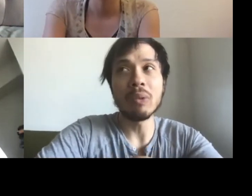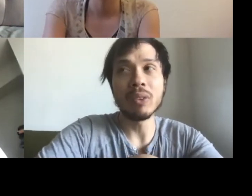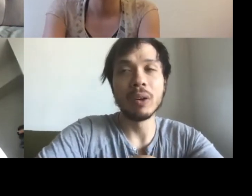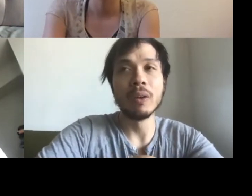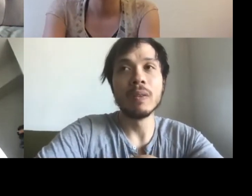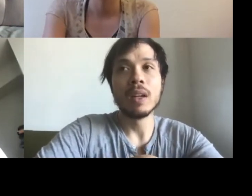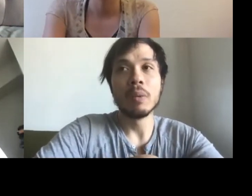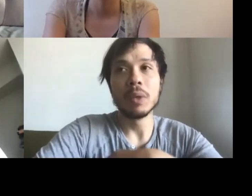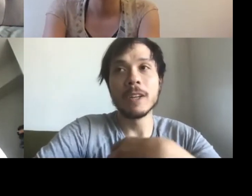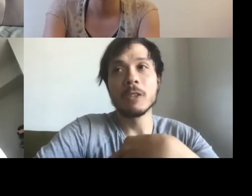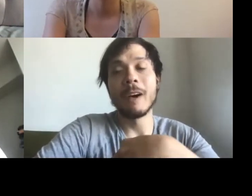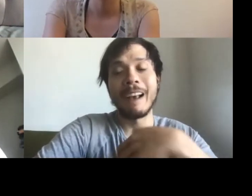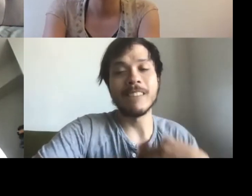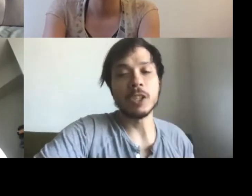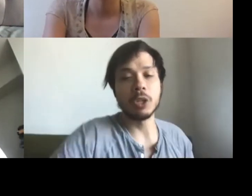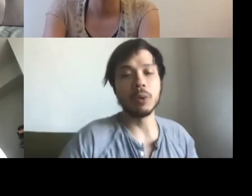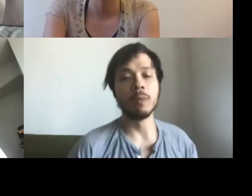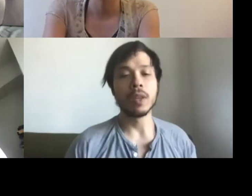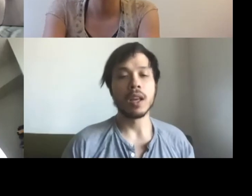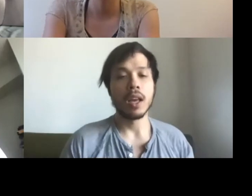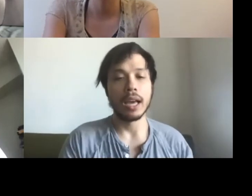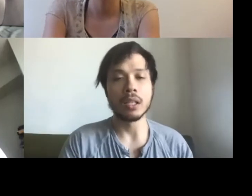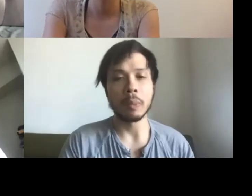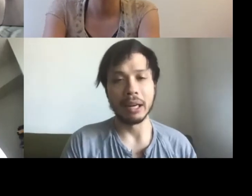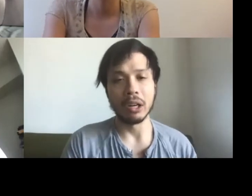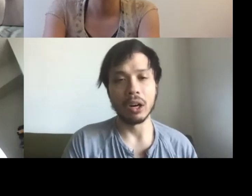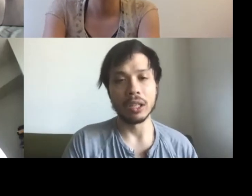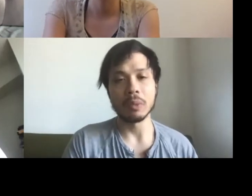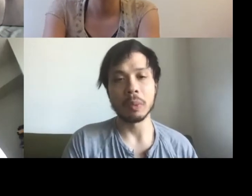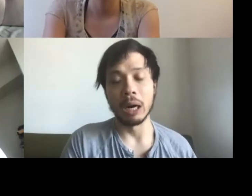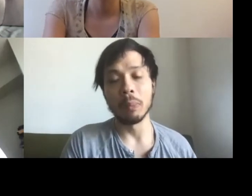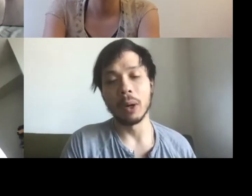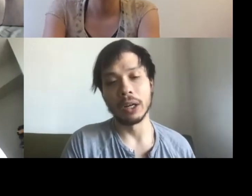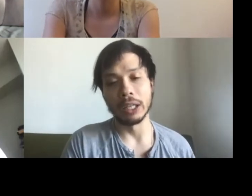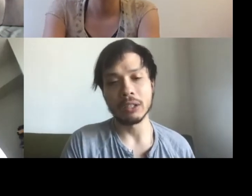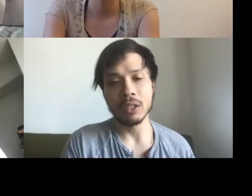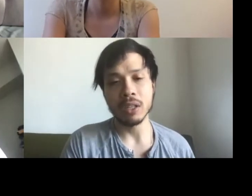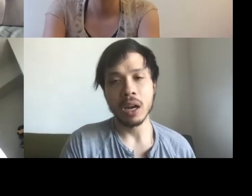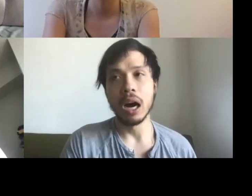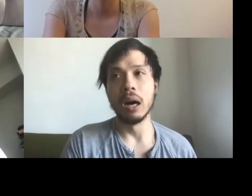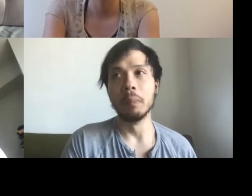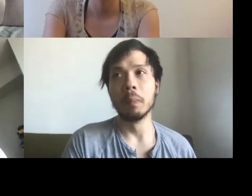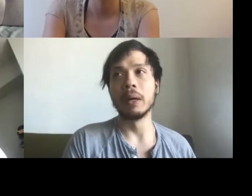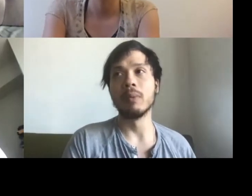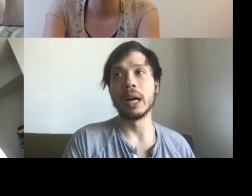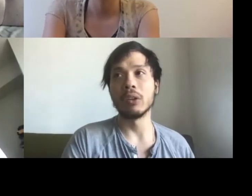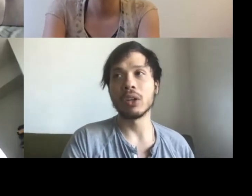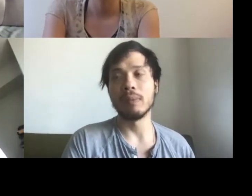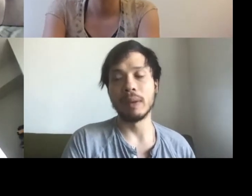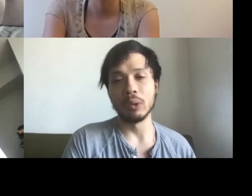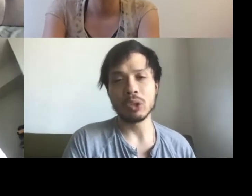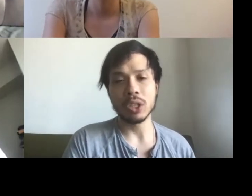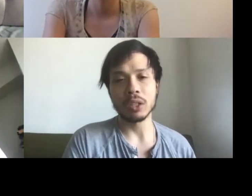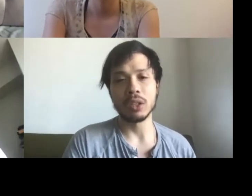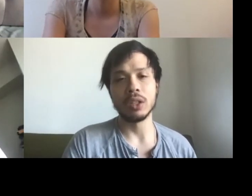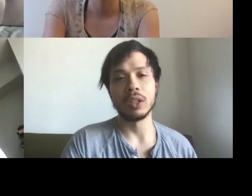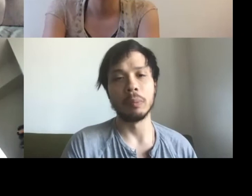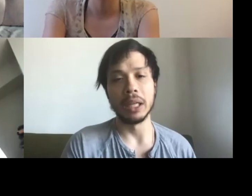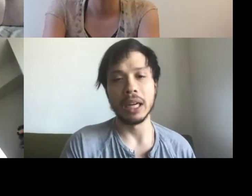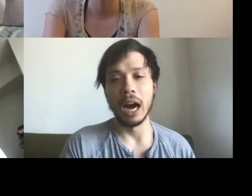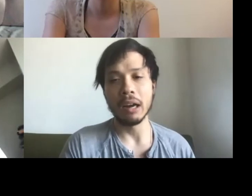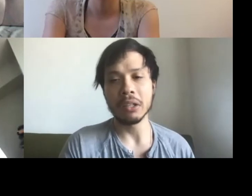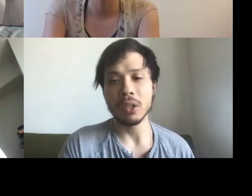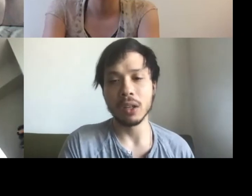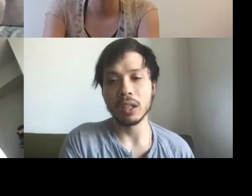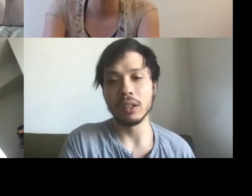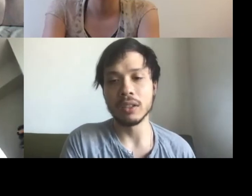really helpful because we're able to expand our audience, but help our audience. But when I look at my own trajectory in your